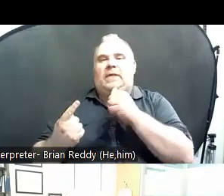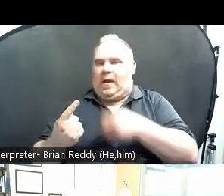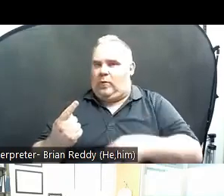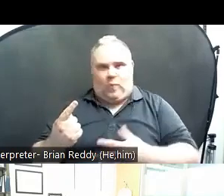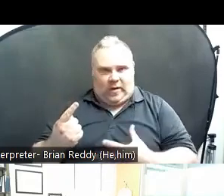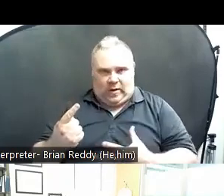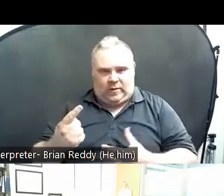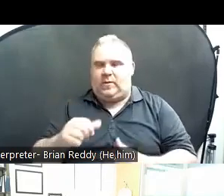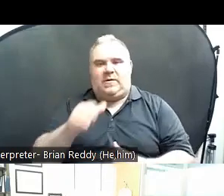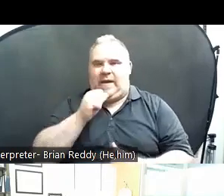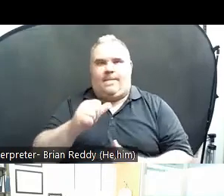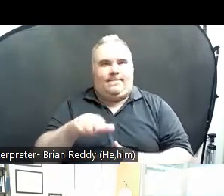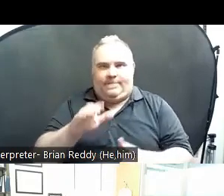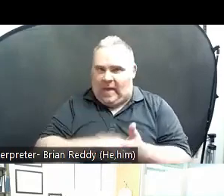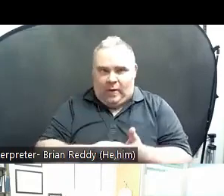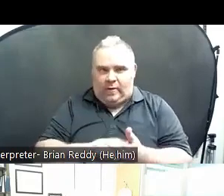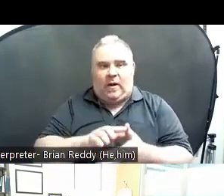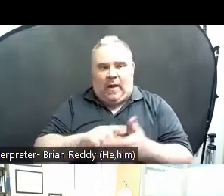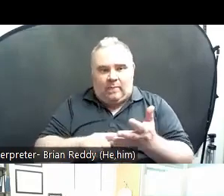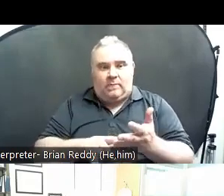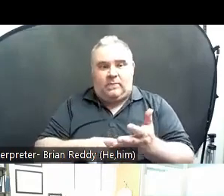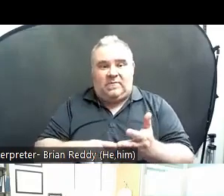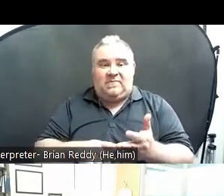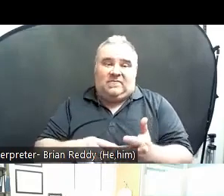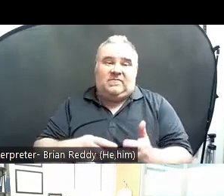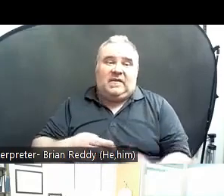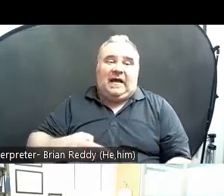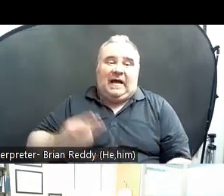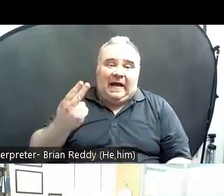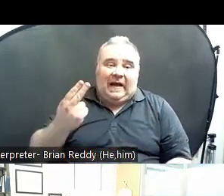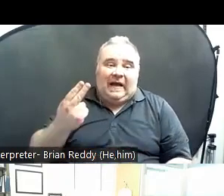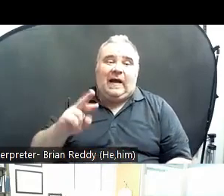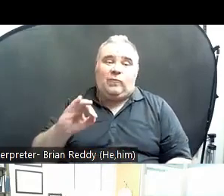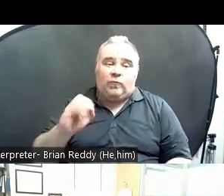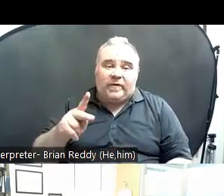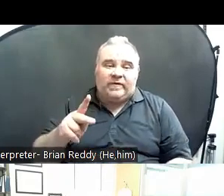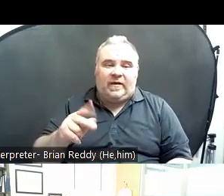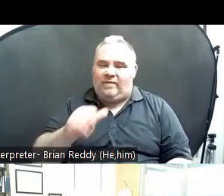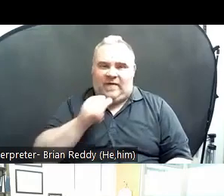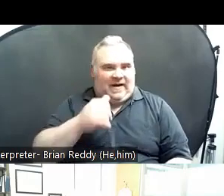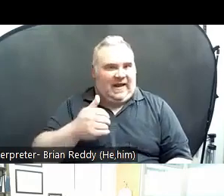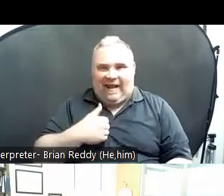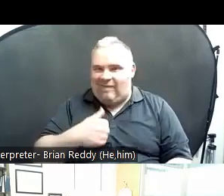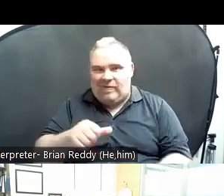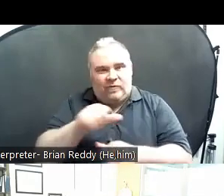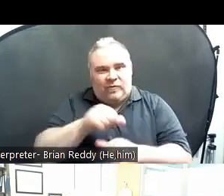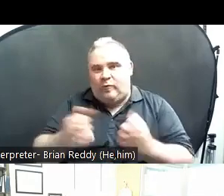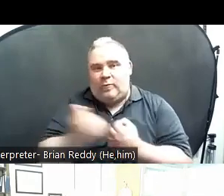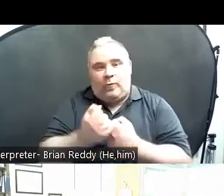had a high symptom burden were at the greatest risk of having unmet social support needs.